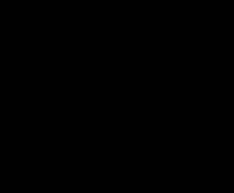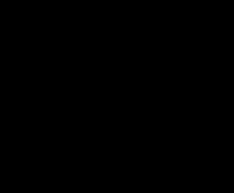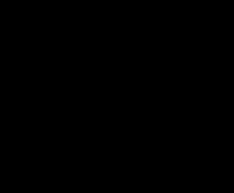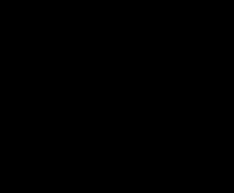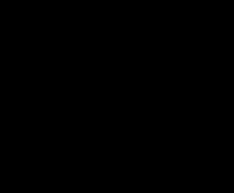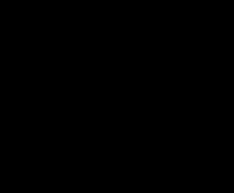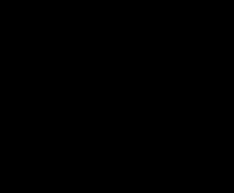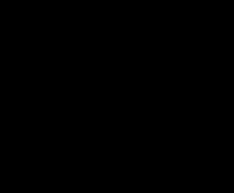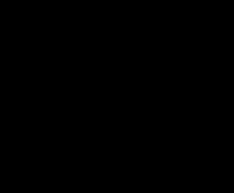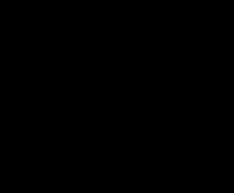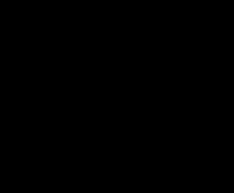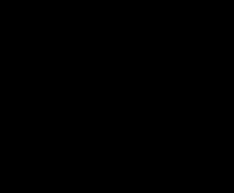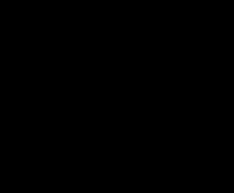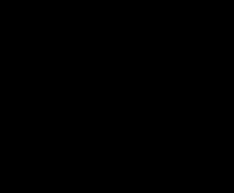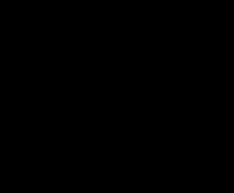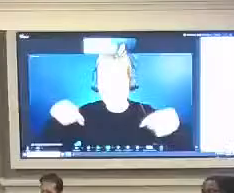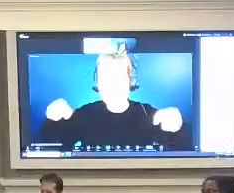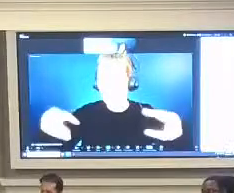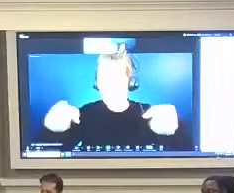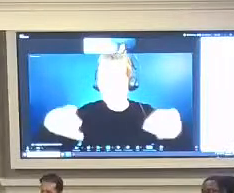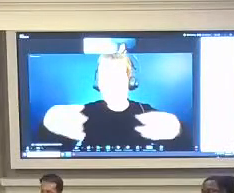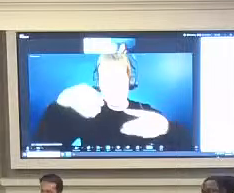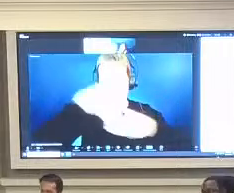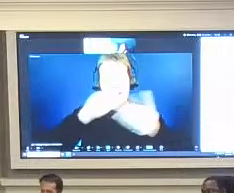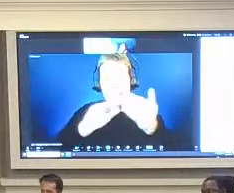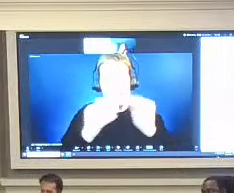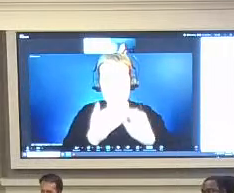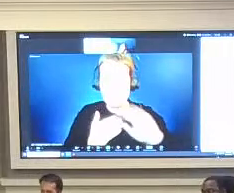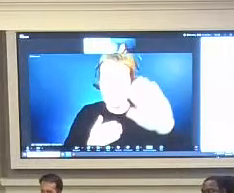to be in a wheelchair in the city of I Charleston. second that motion.